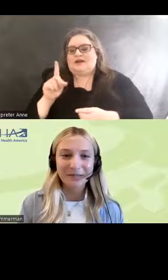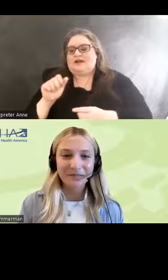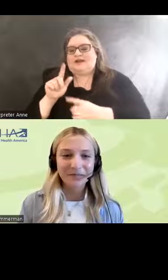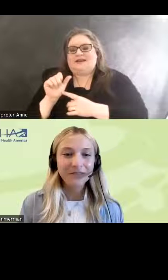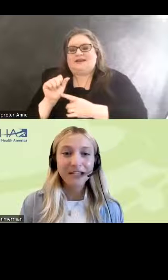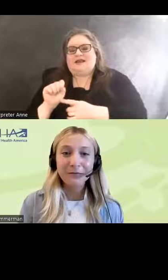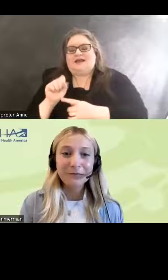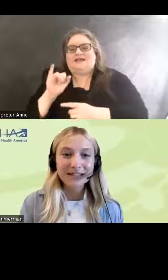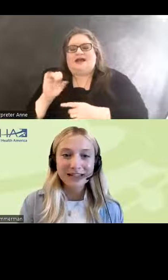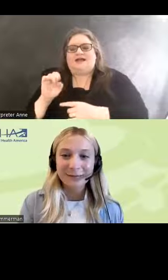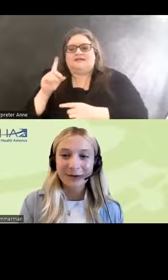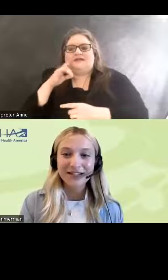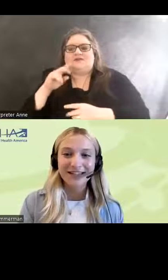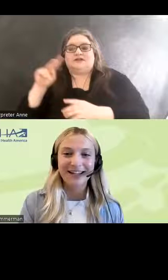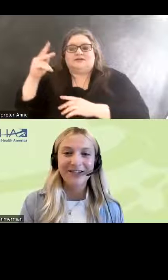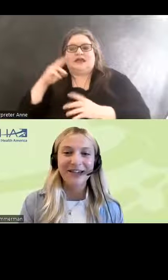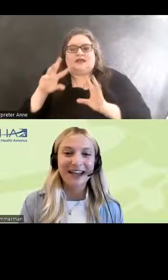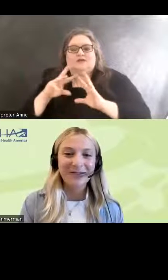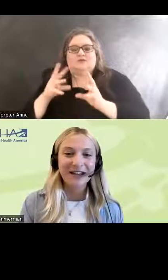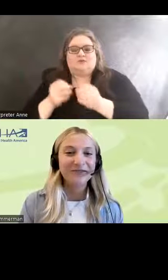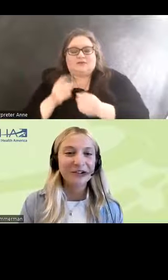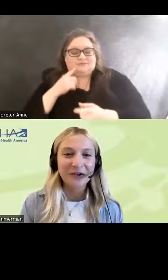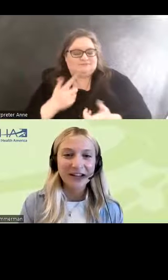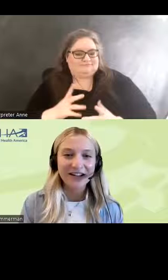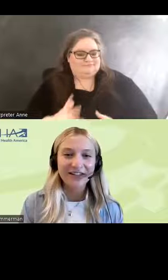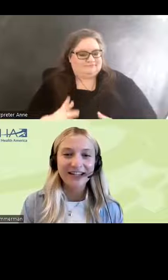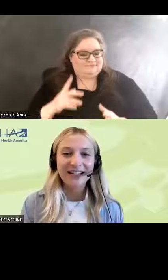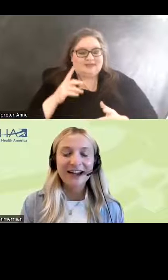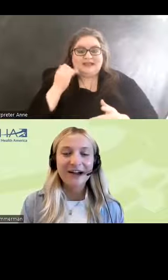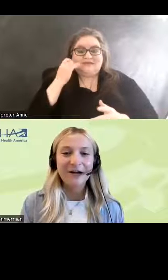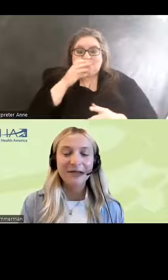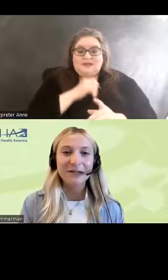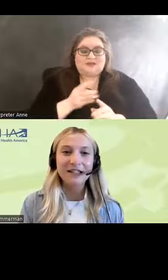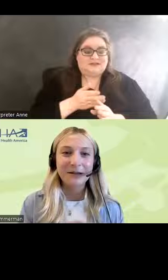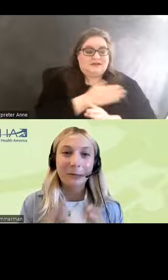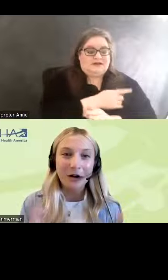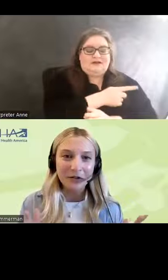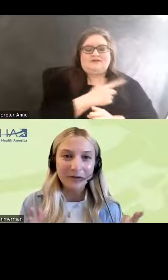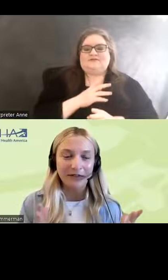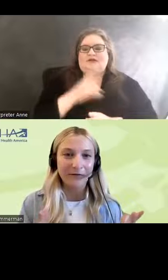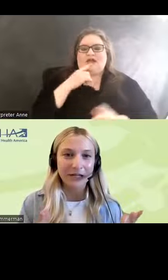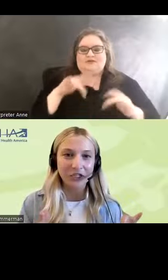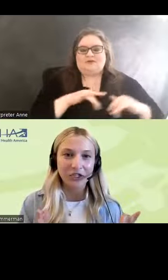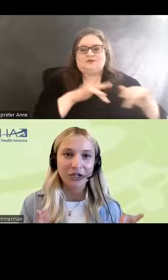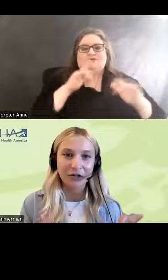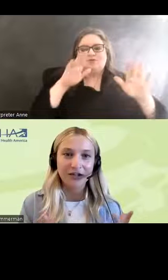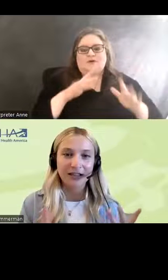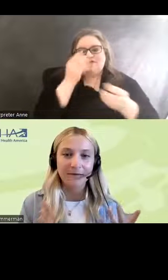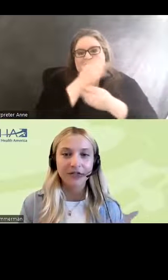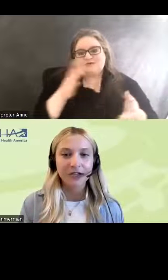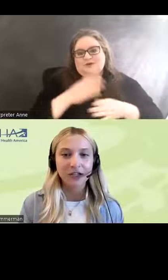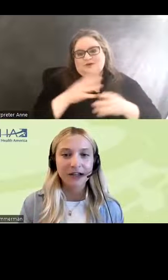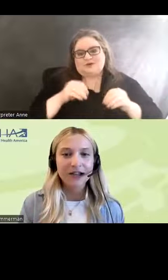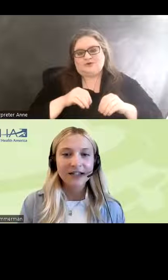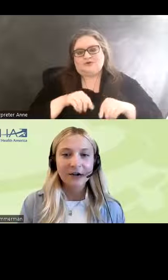series. If you missed the first, that's okay. We have a recording of it. There was some wonderful information shared during that